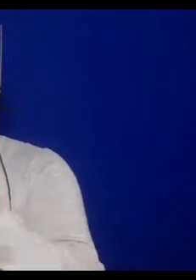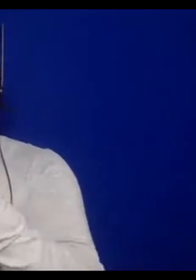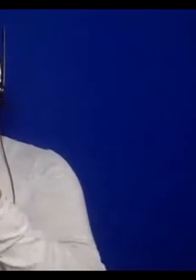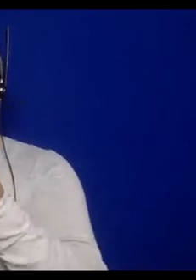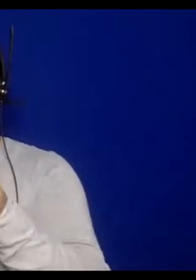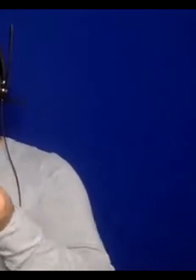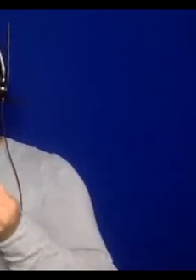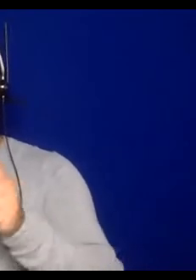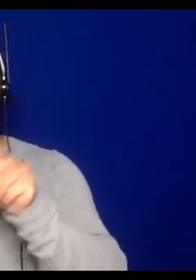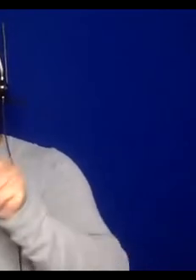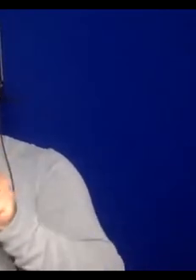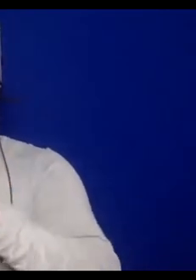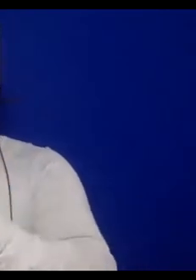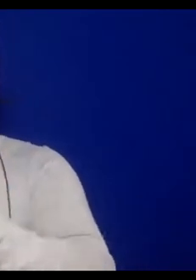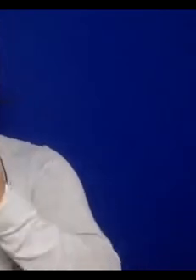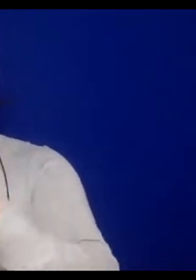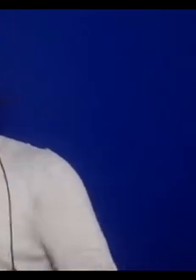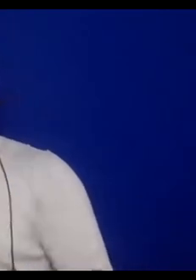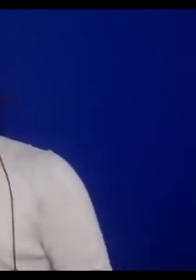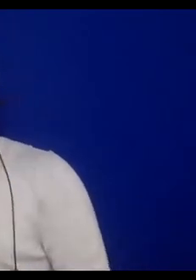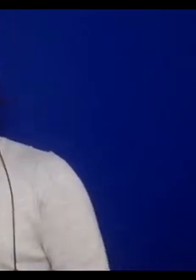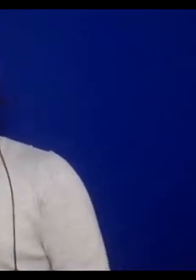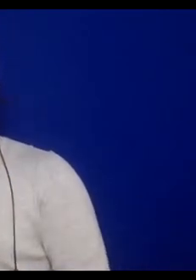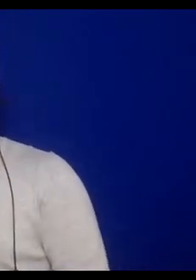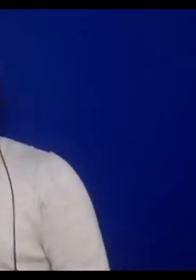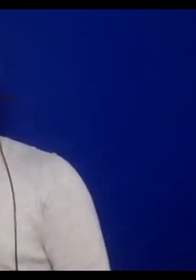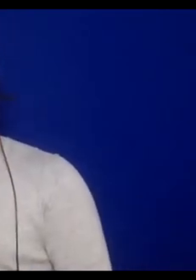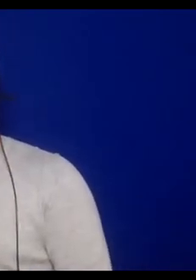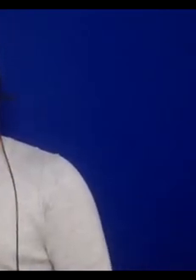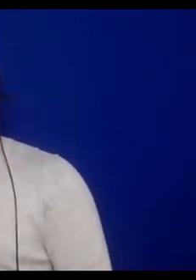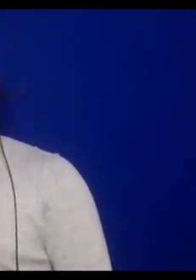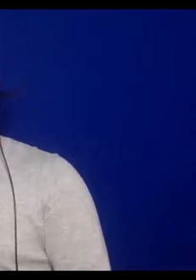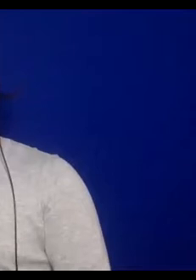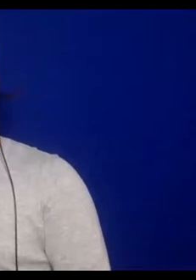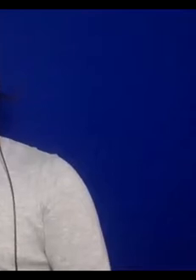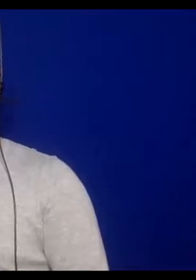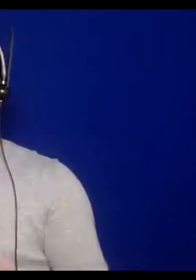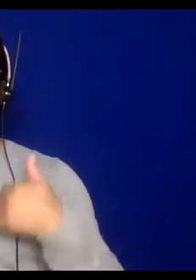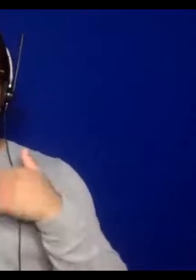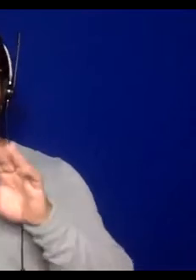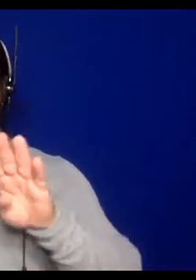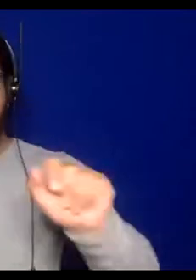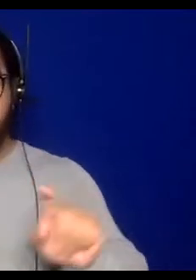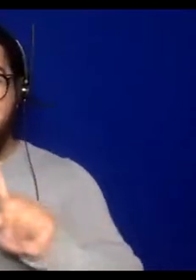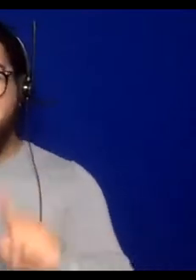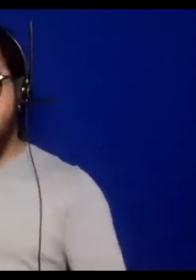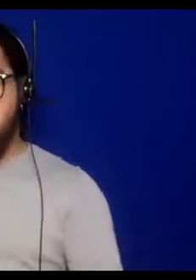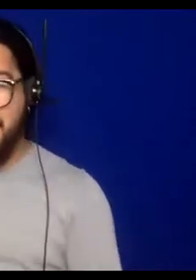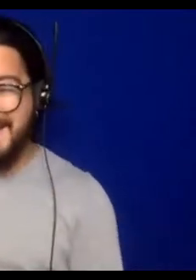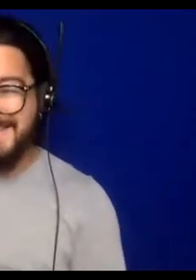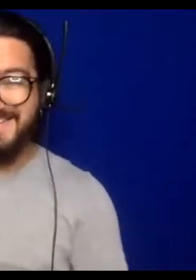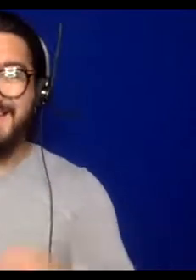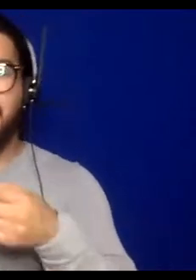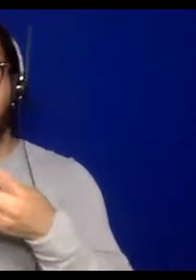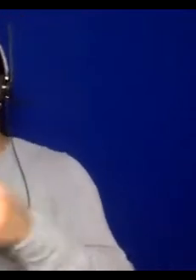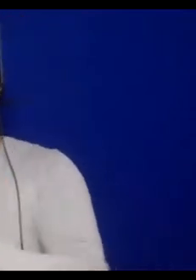Cooperative. Myung holds a bachelor's from MIT and a master's from UC